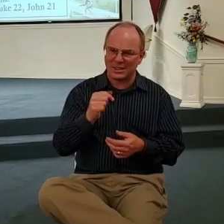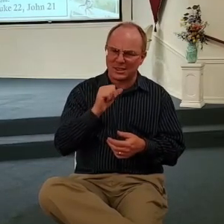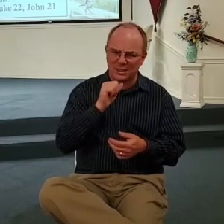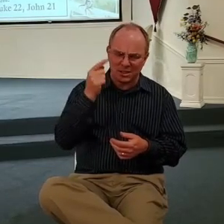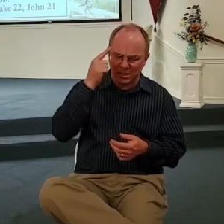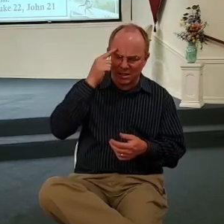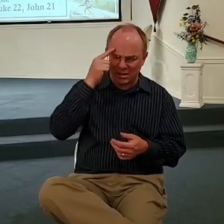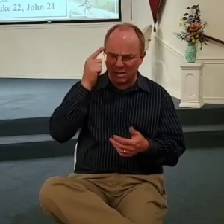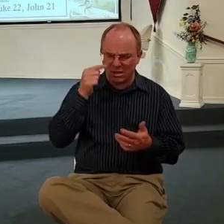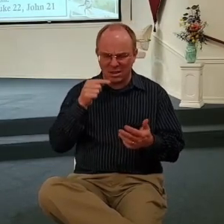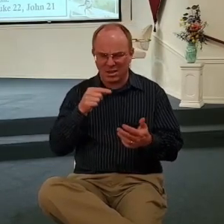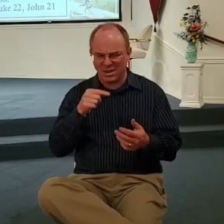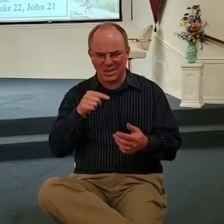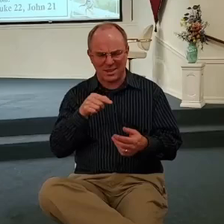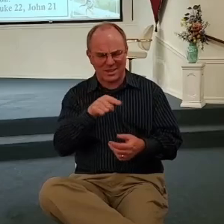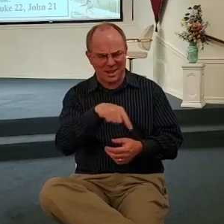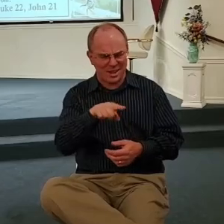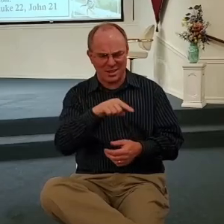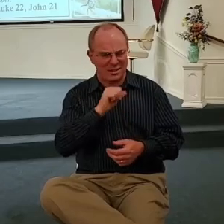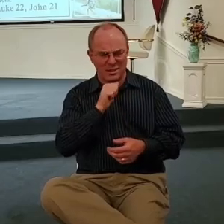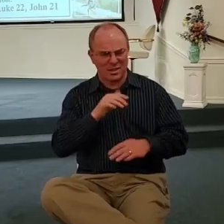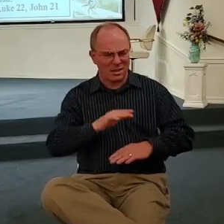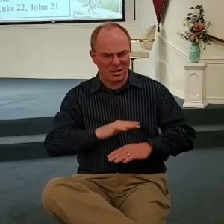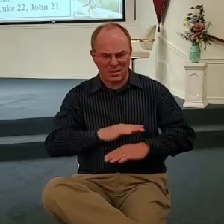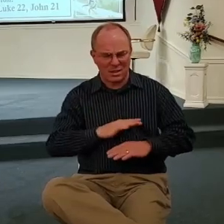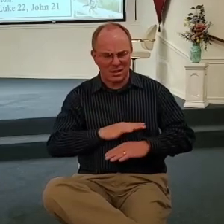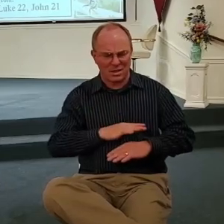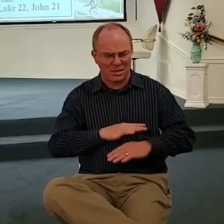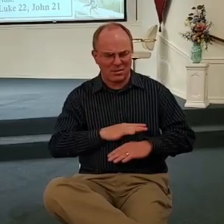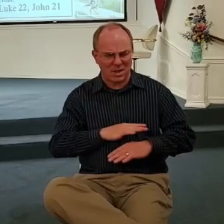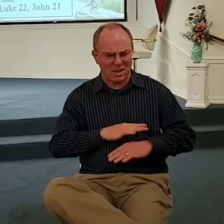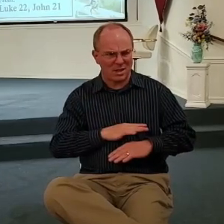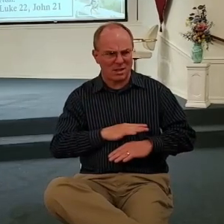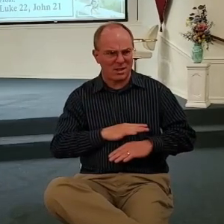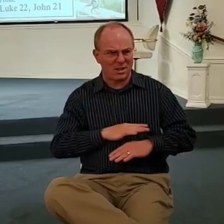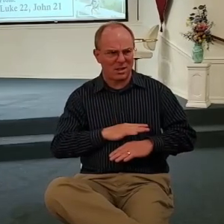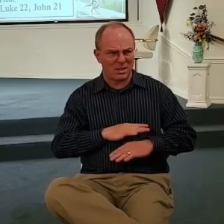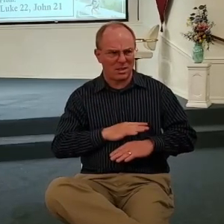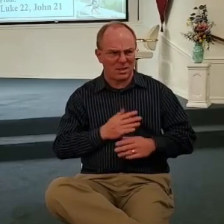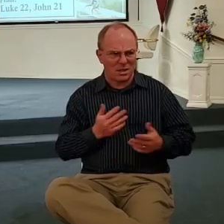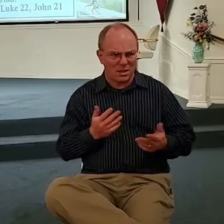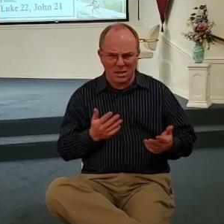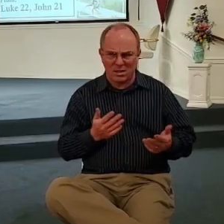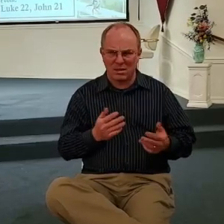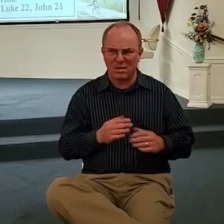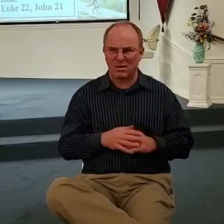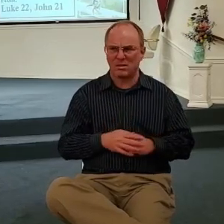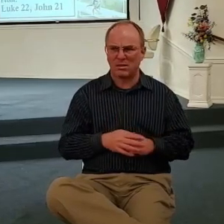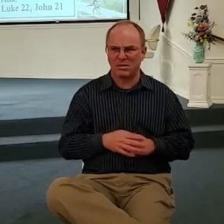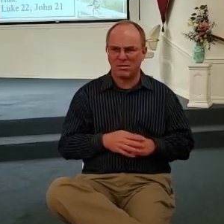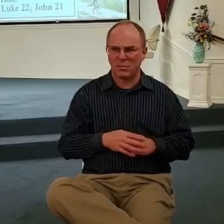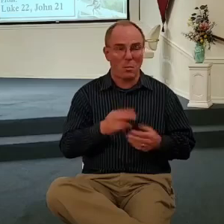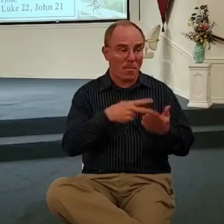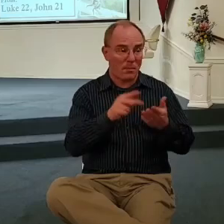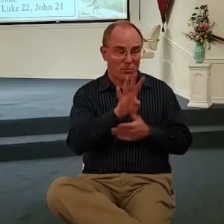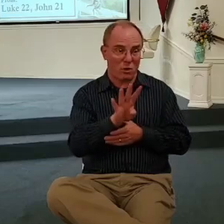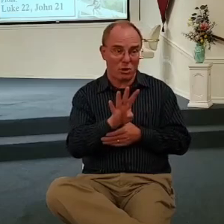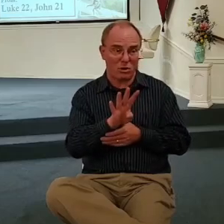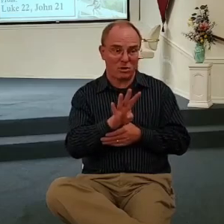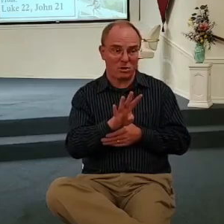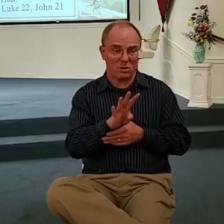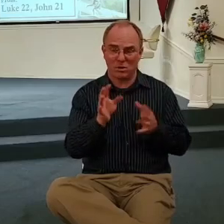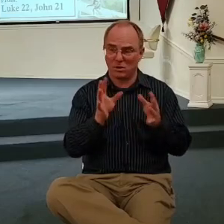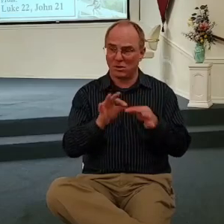of dissatisfaction with the way things are. In fact, in verse 4, it